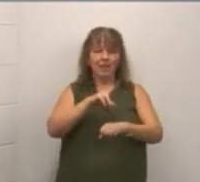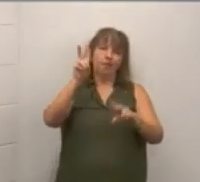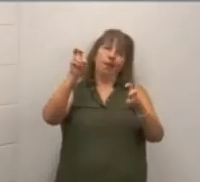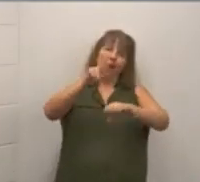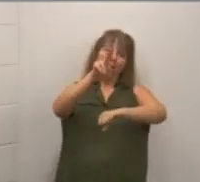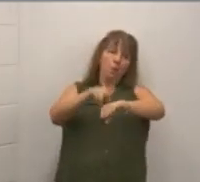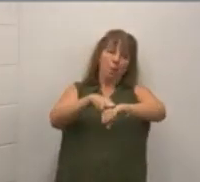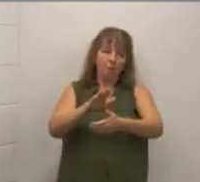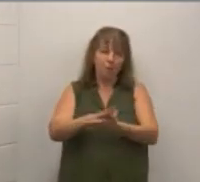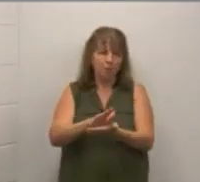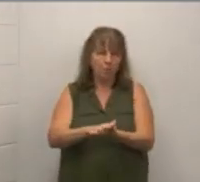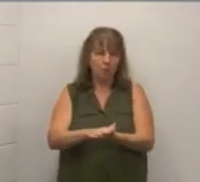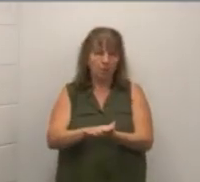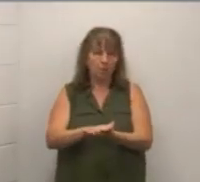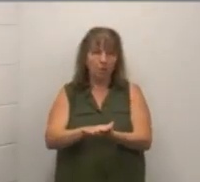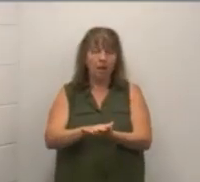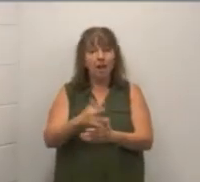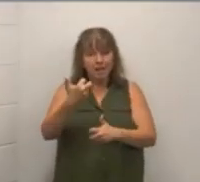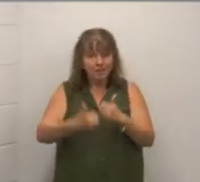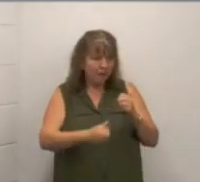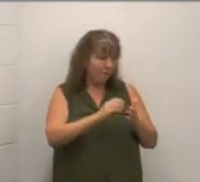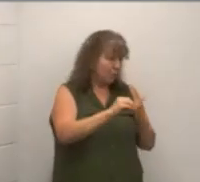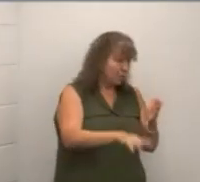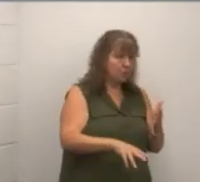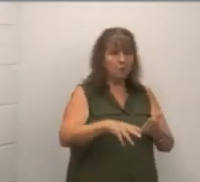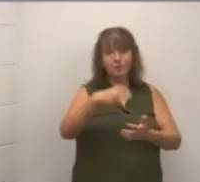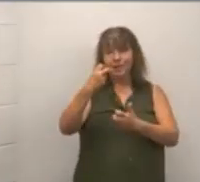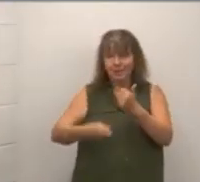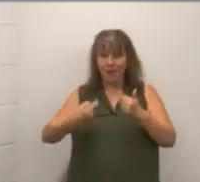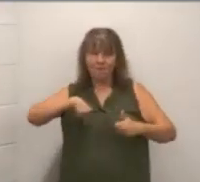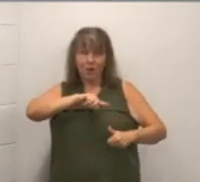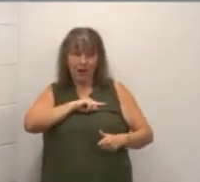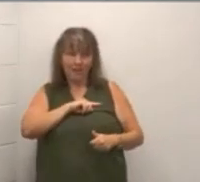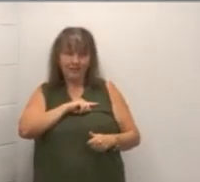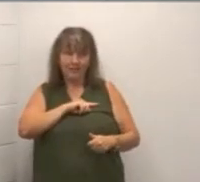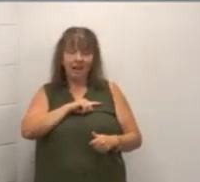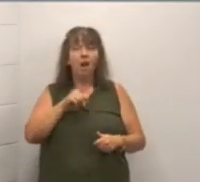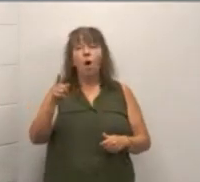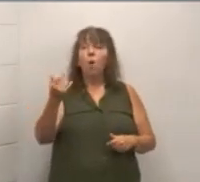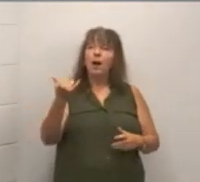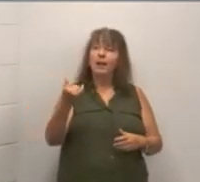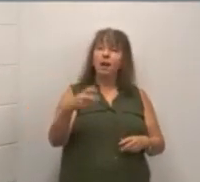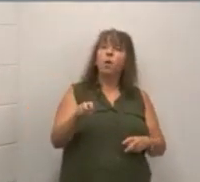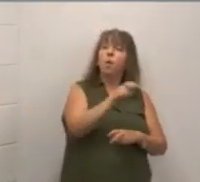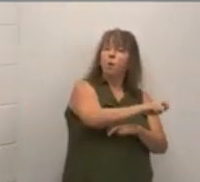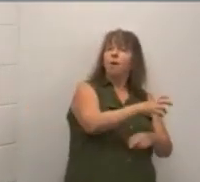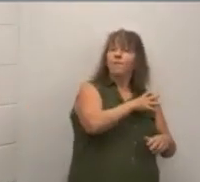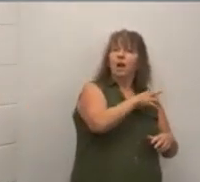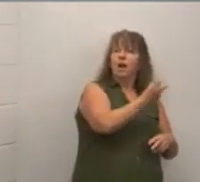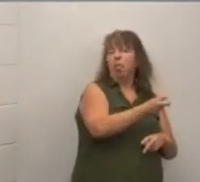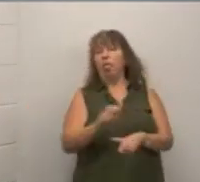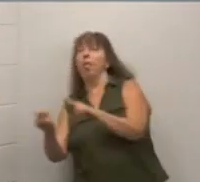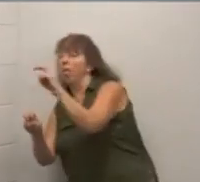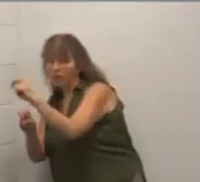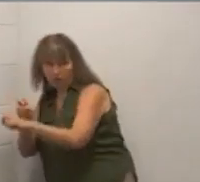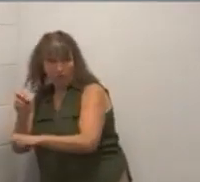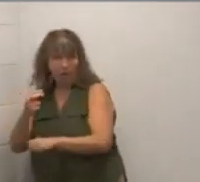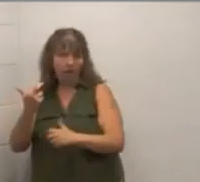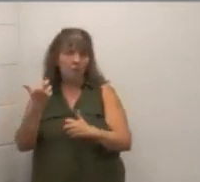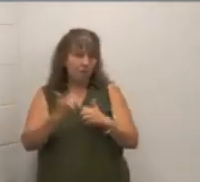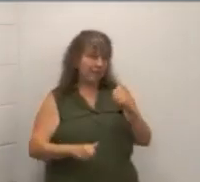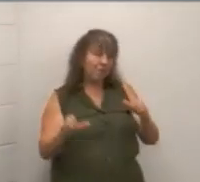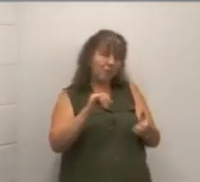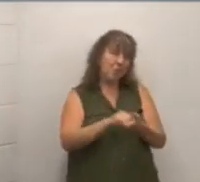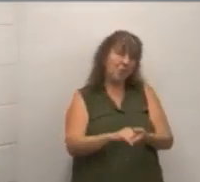very difficult for us to accommodate requests to go in and out of models. Does anyone have anything to add